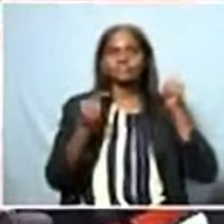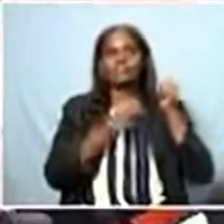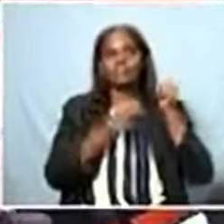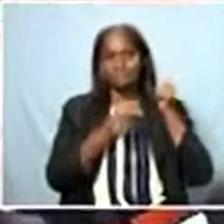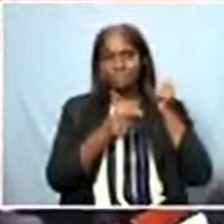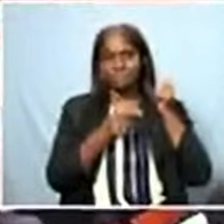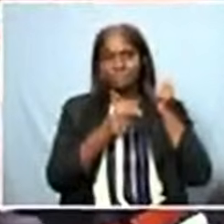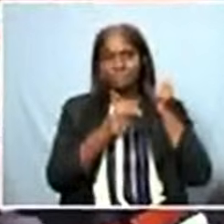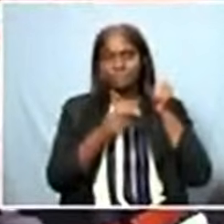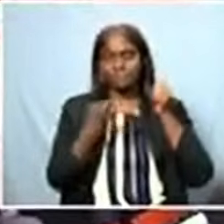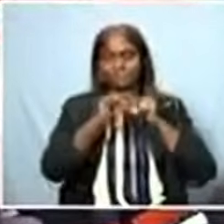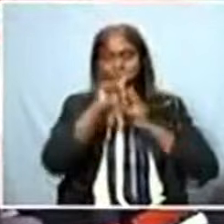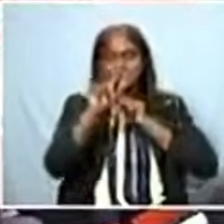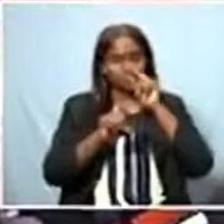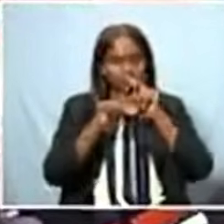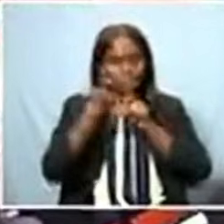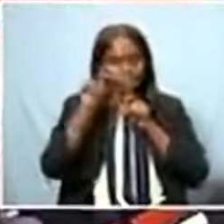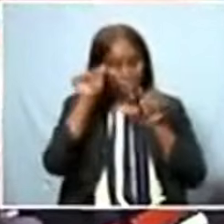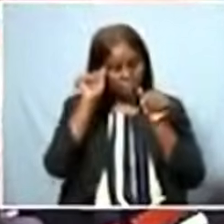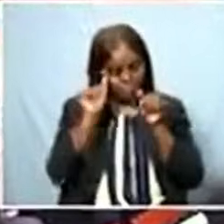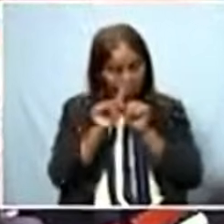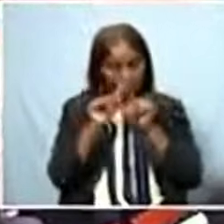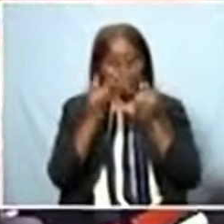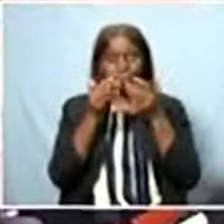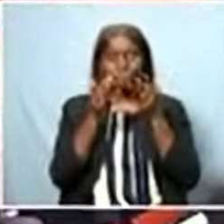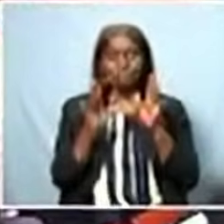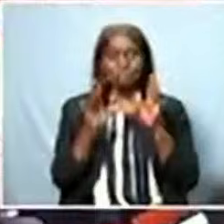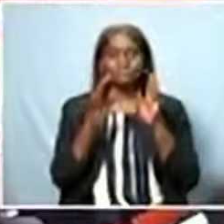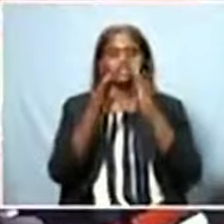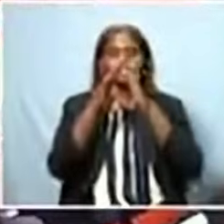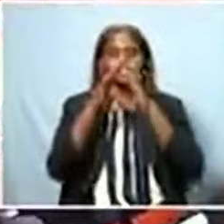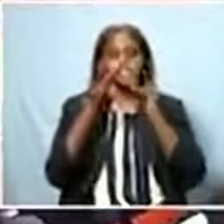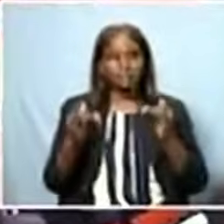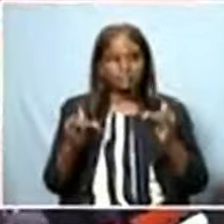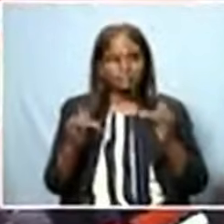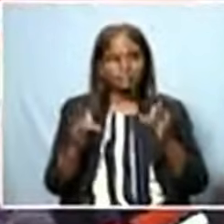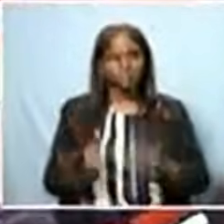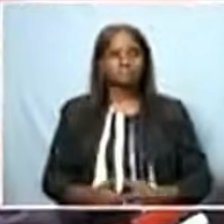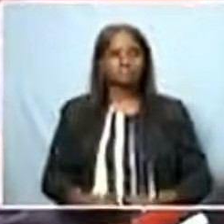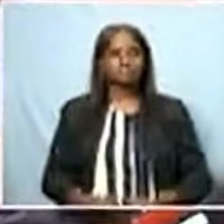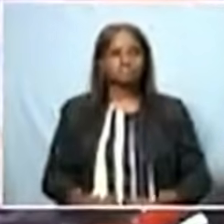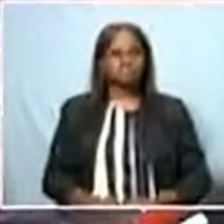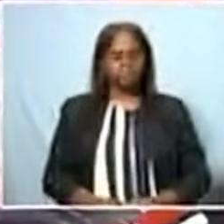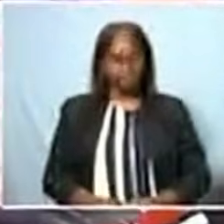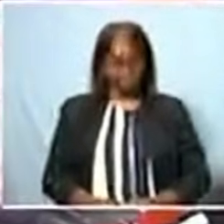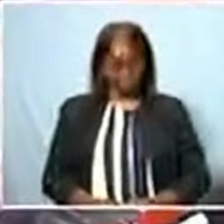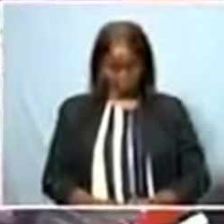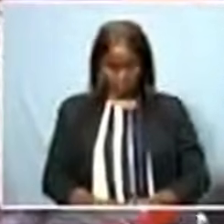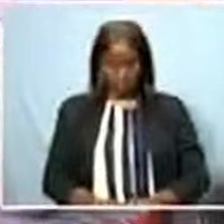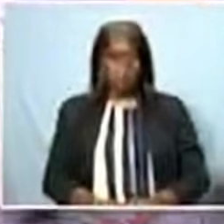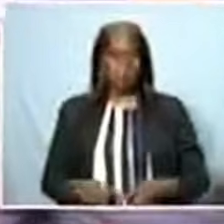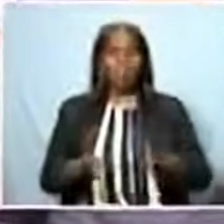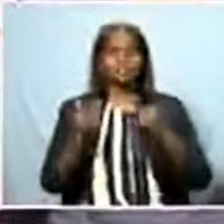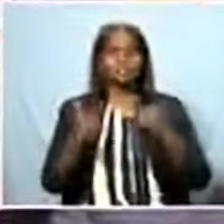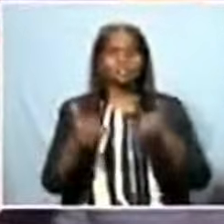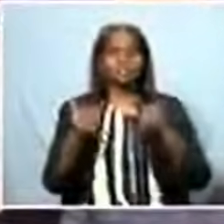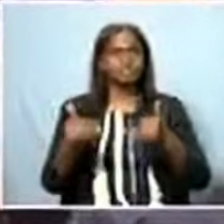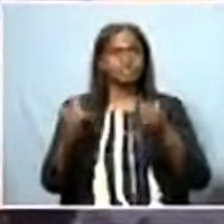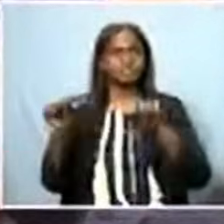objection? The question is agreed to. The House is